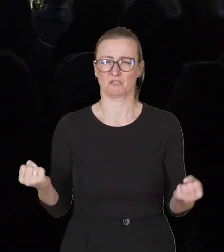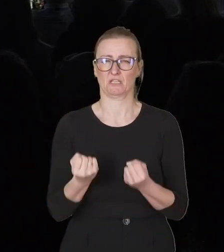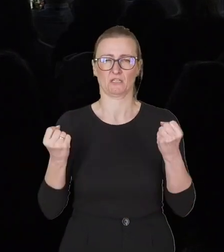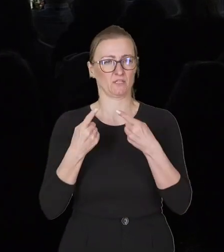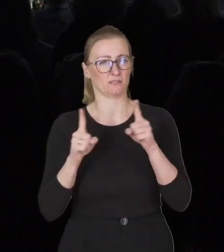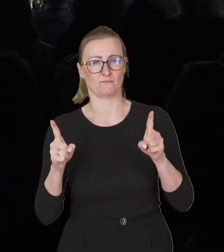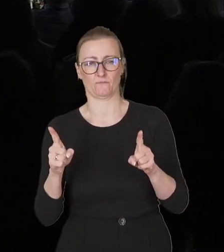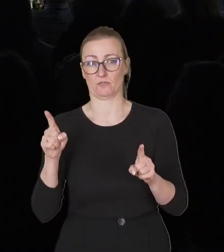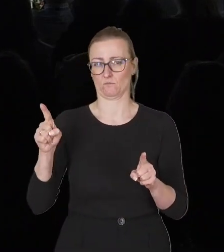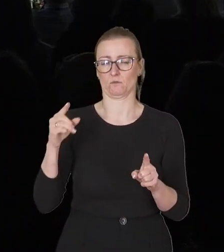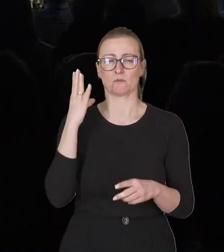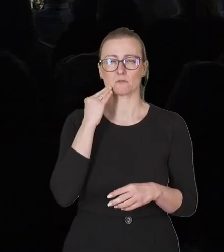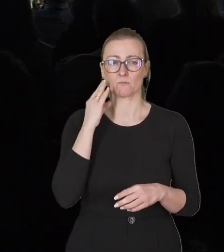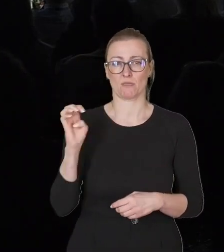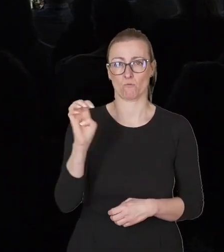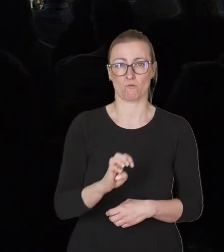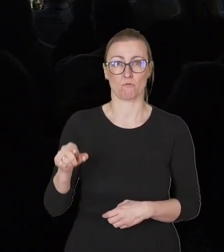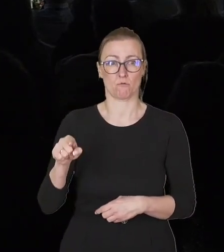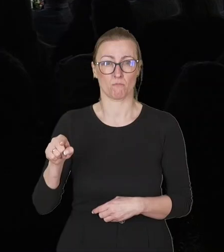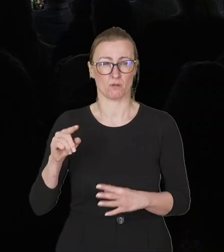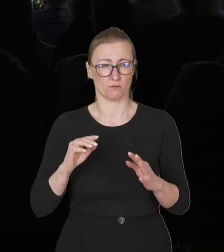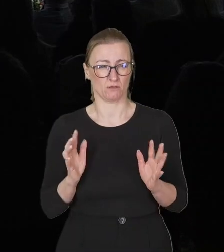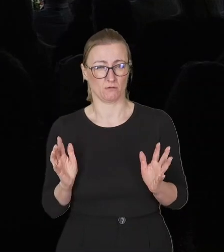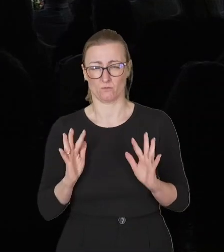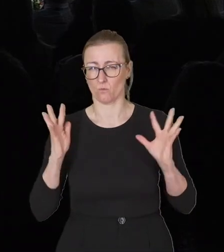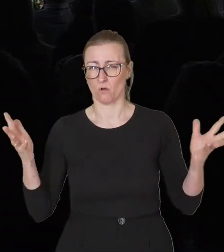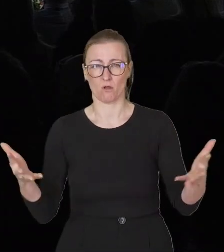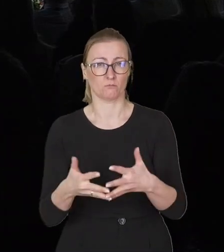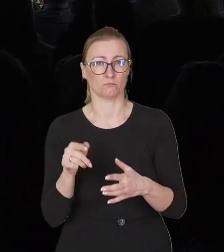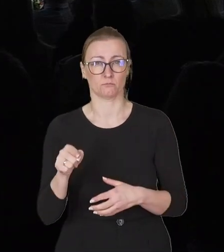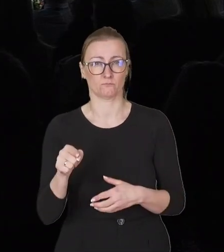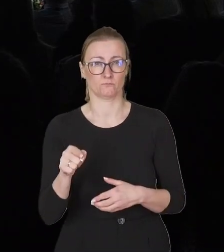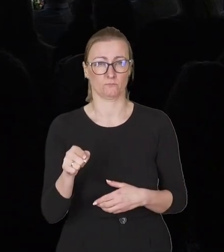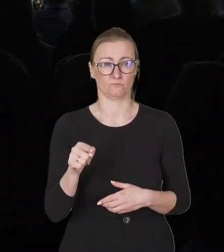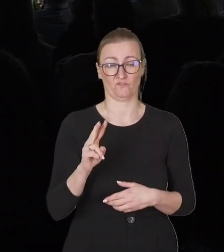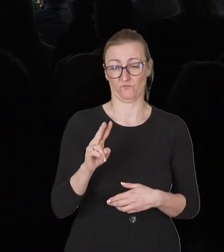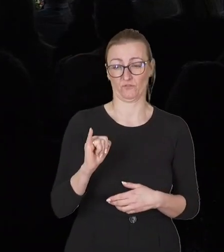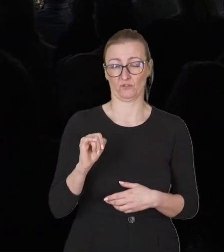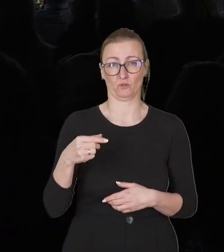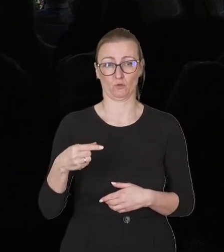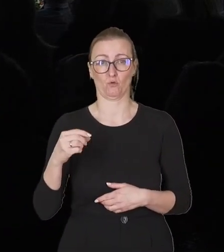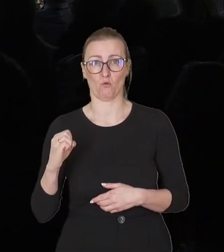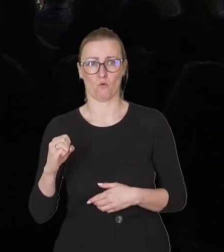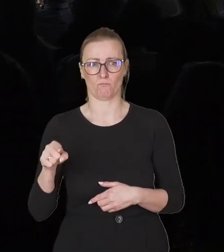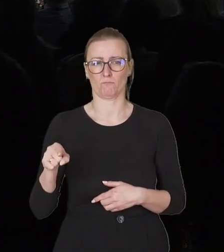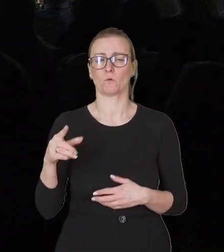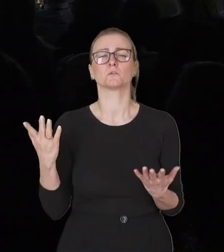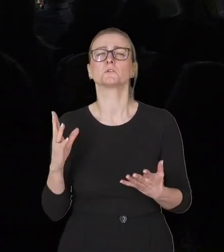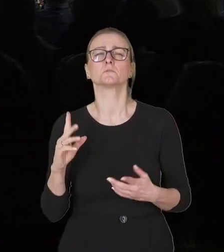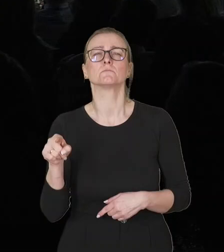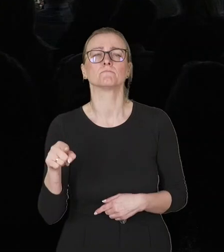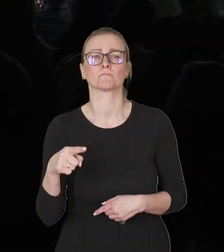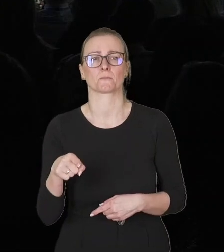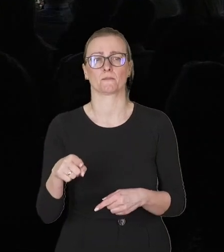fact, do you prefer to build it bottom up, like Adam suggested, or you believe that